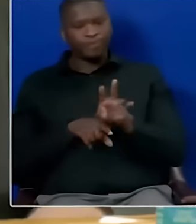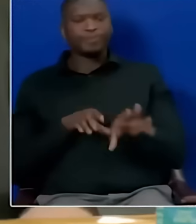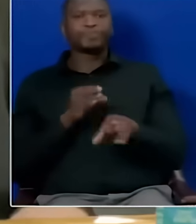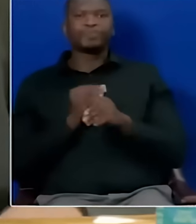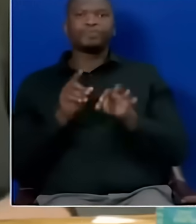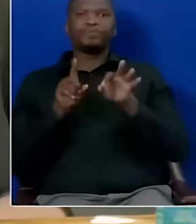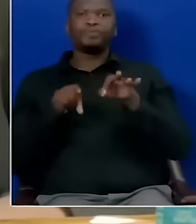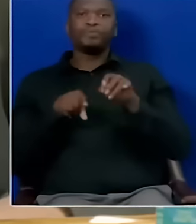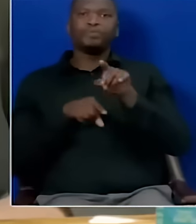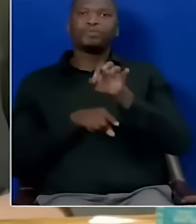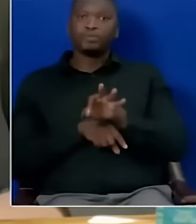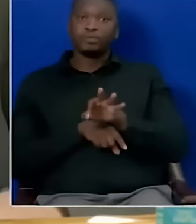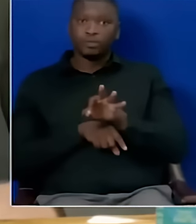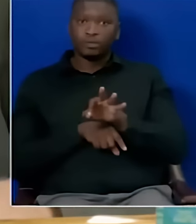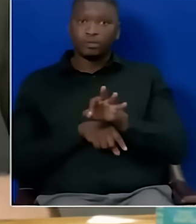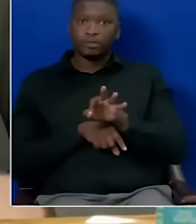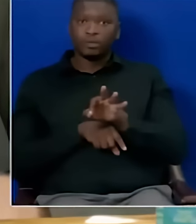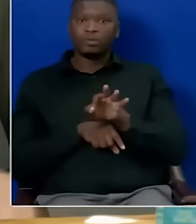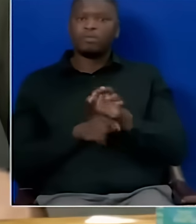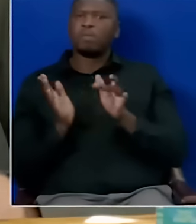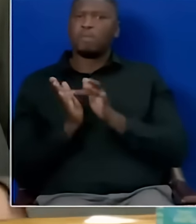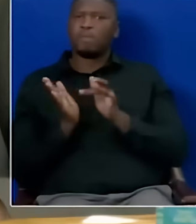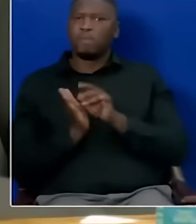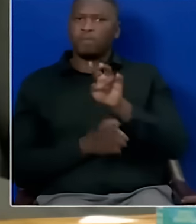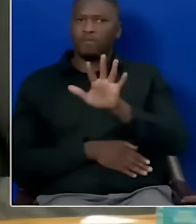page 25.